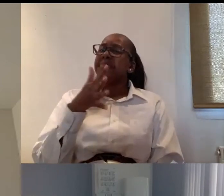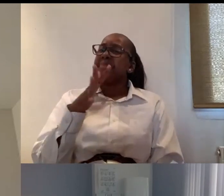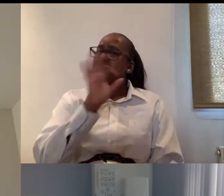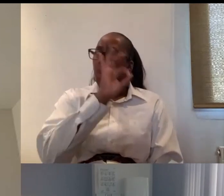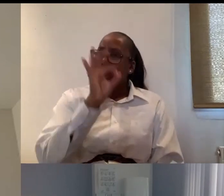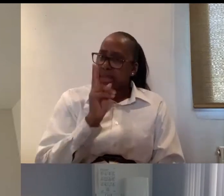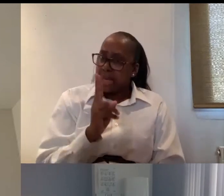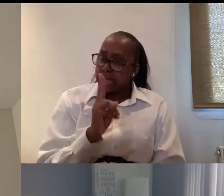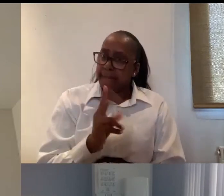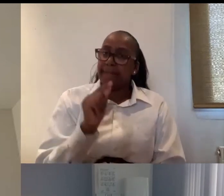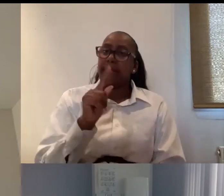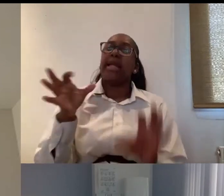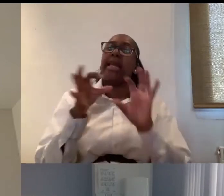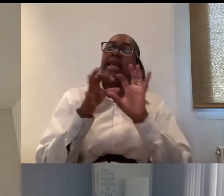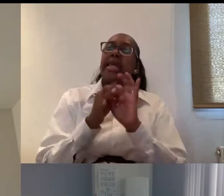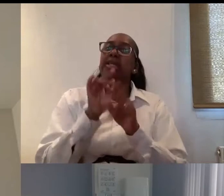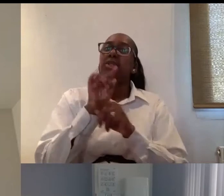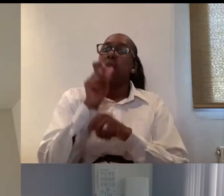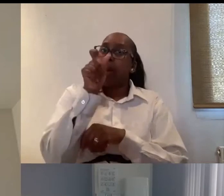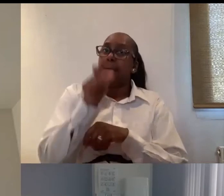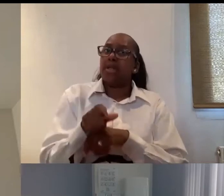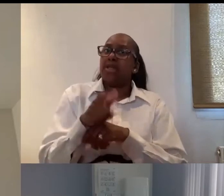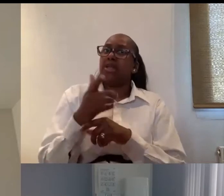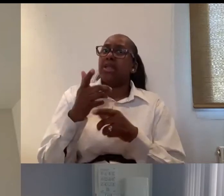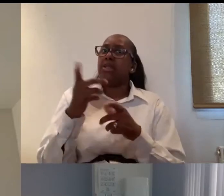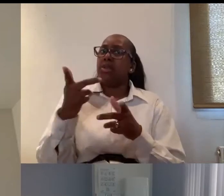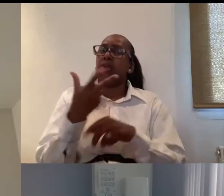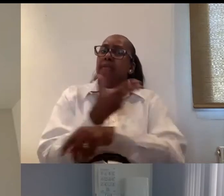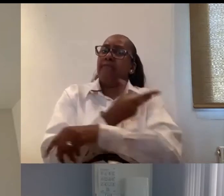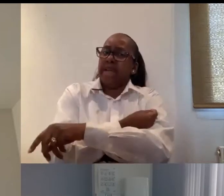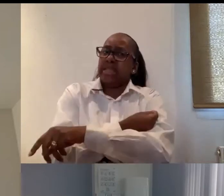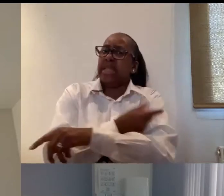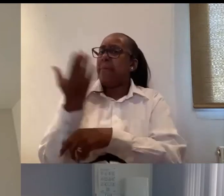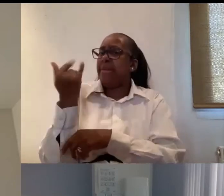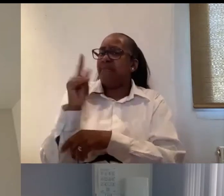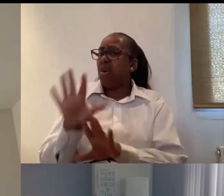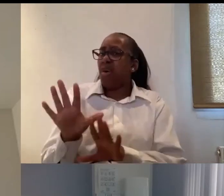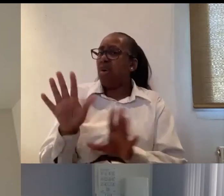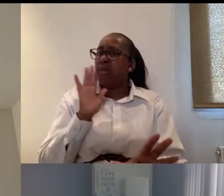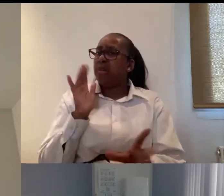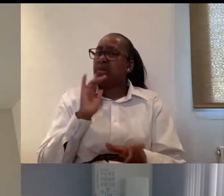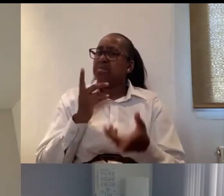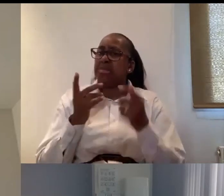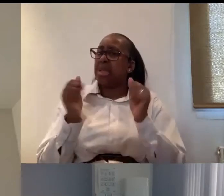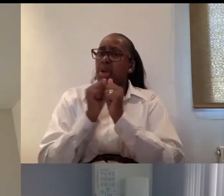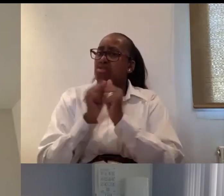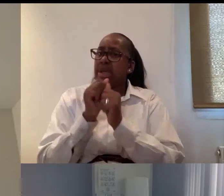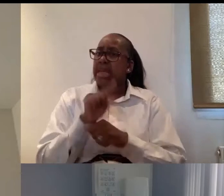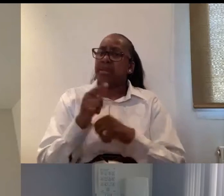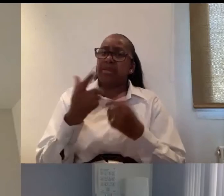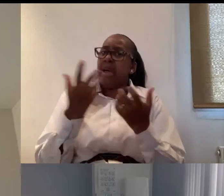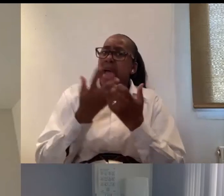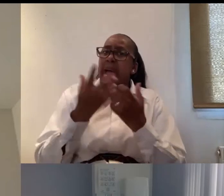it's in relation to somebody that hasn't reacted well in the past to vaccines. And what advice would you give them in relation to